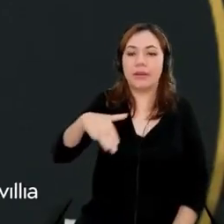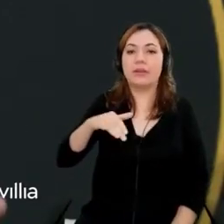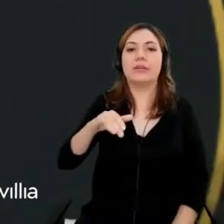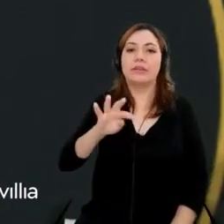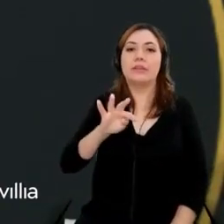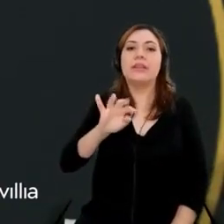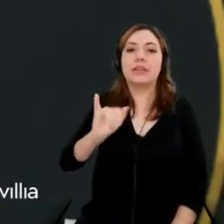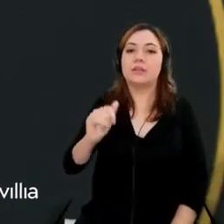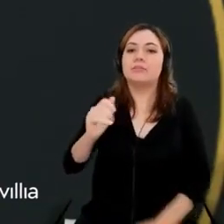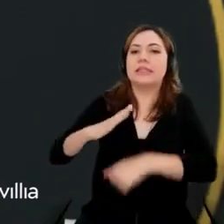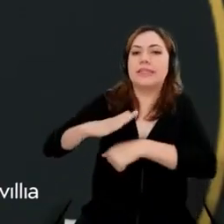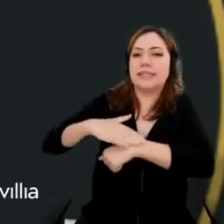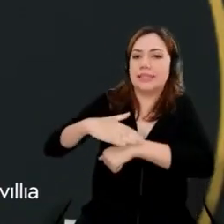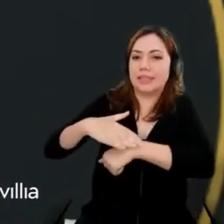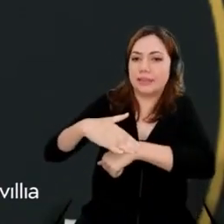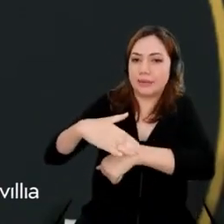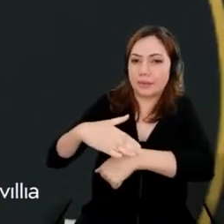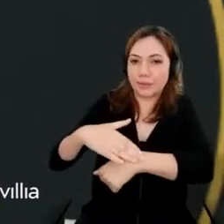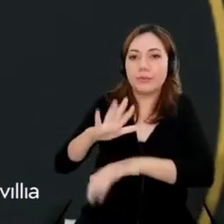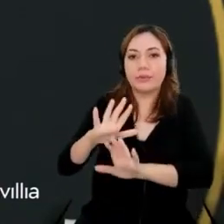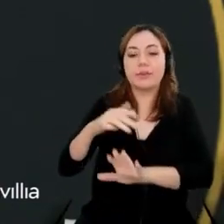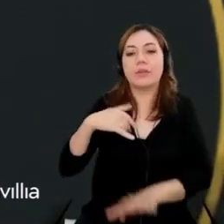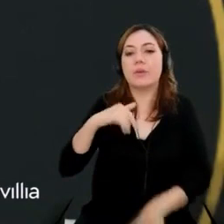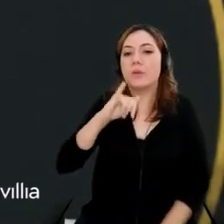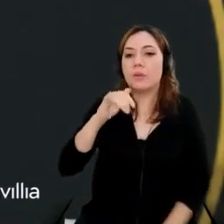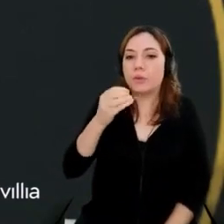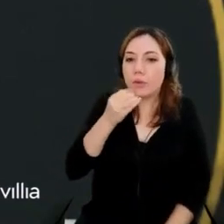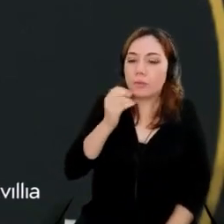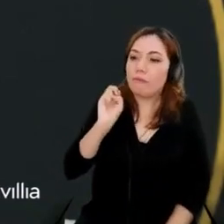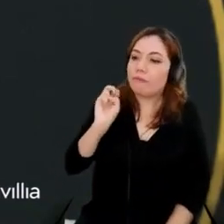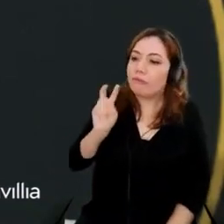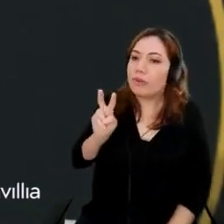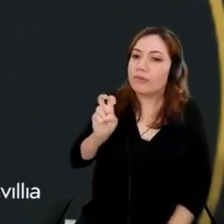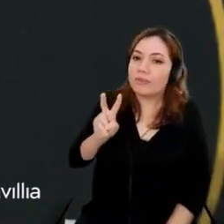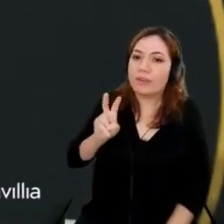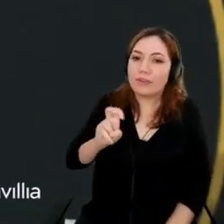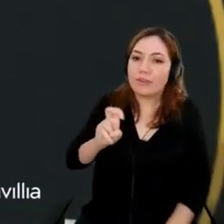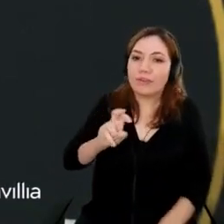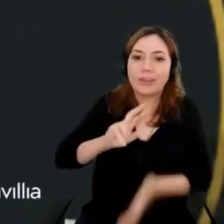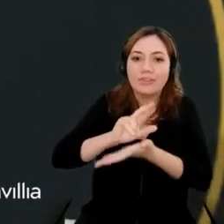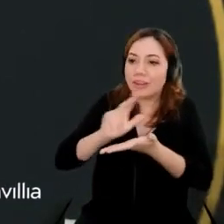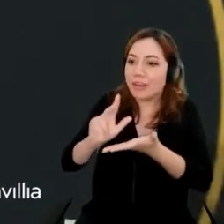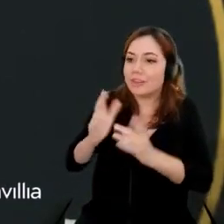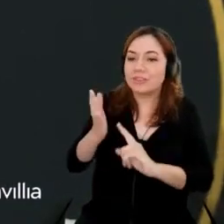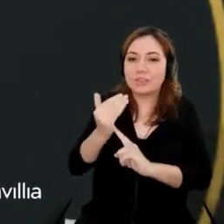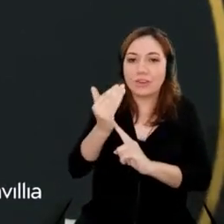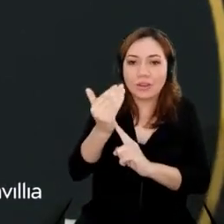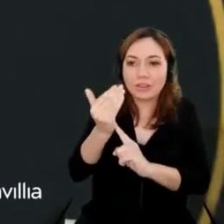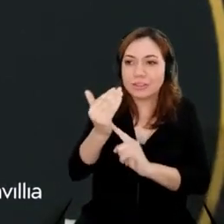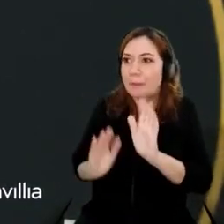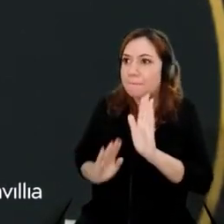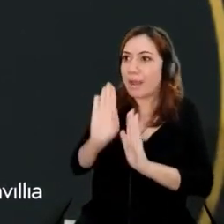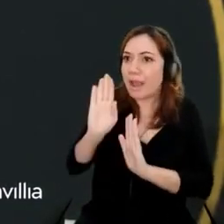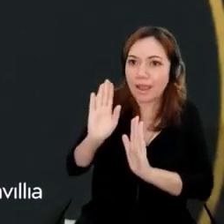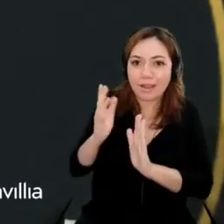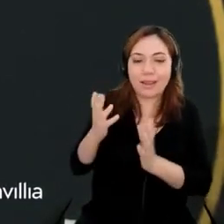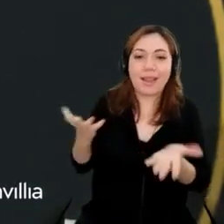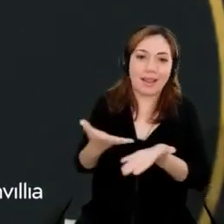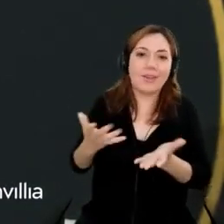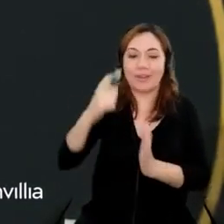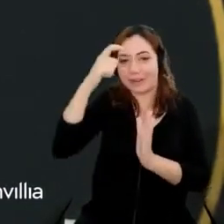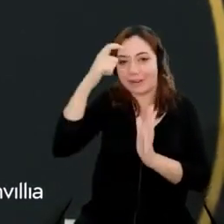opportunity to see so many technologies and so many hypes, and we are facing another one now with artificial intelligence.